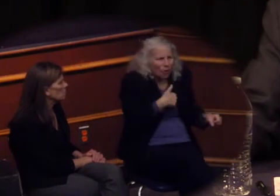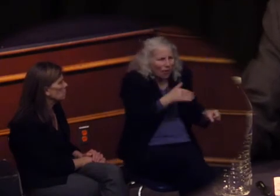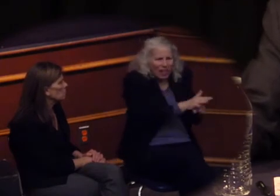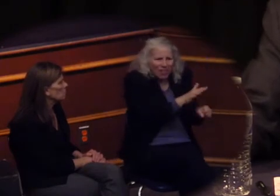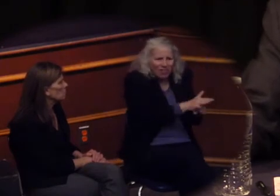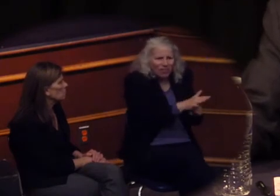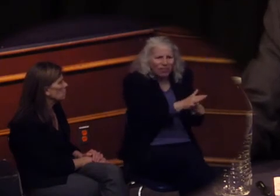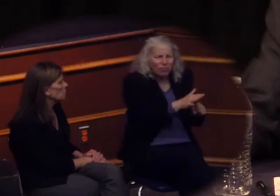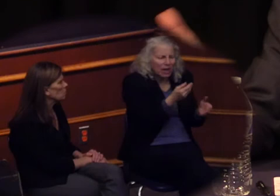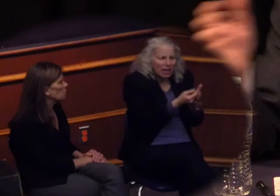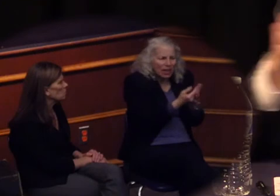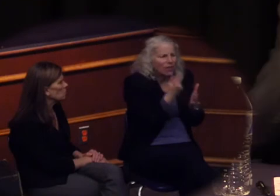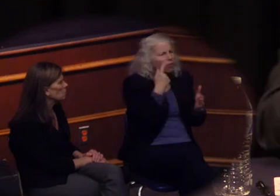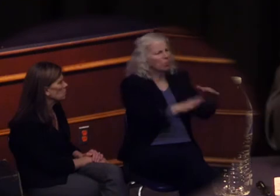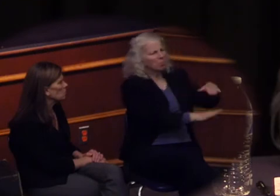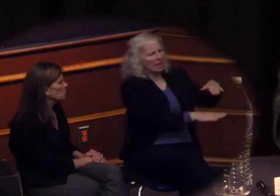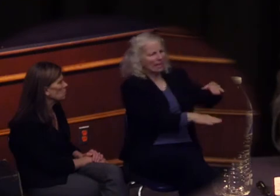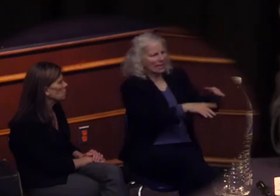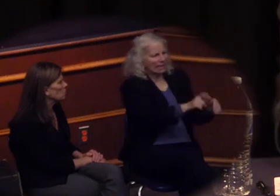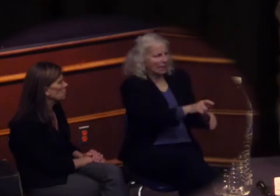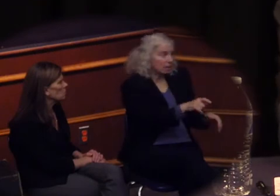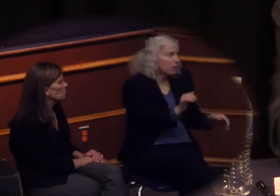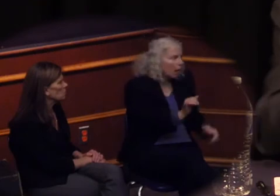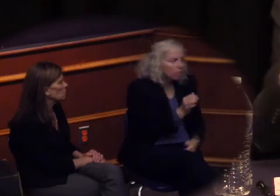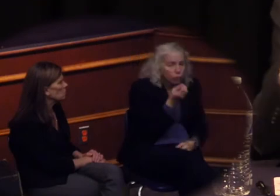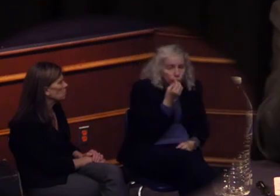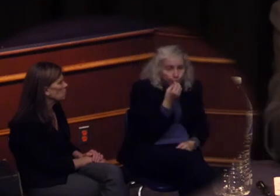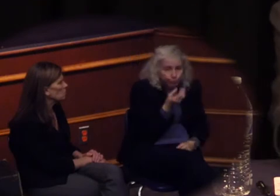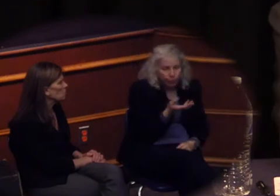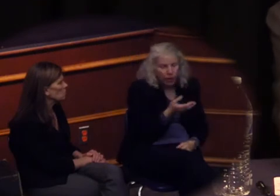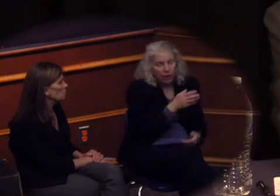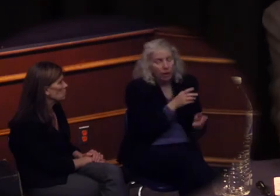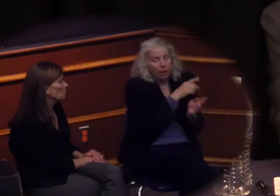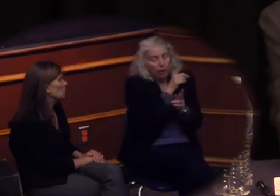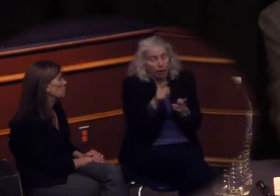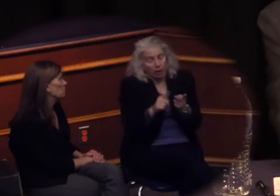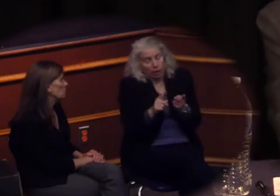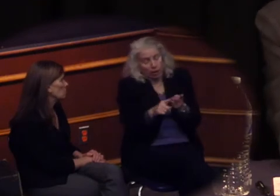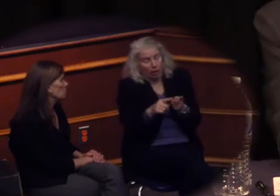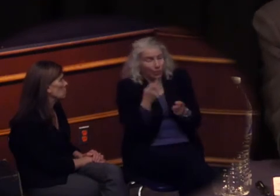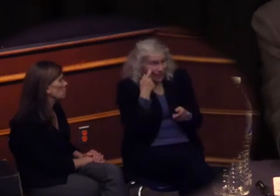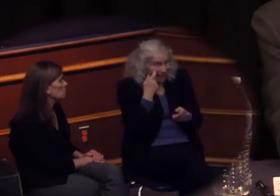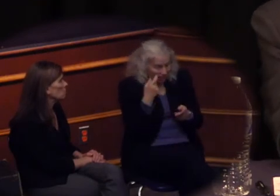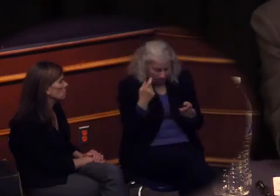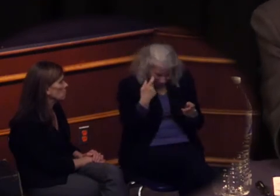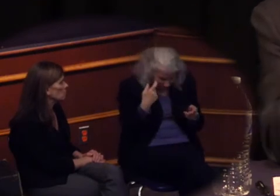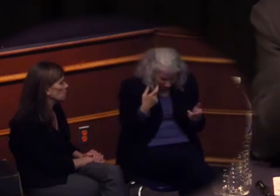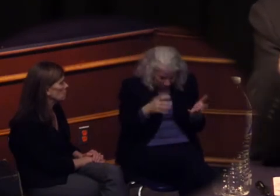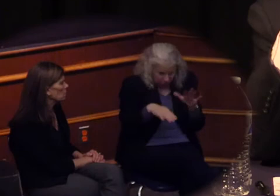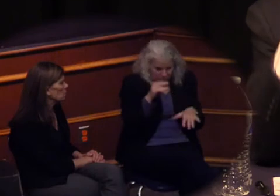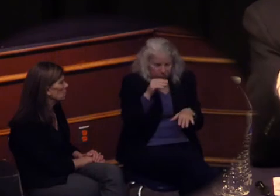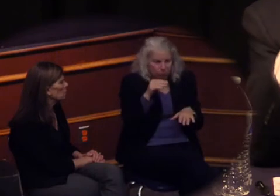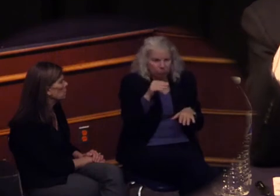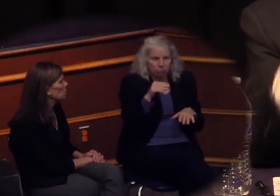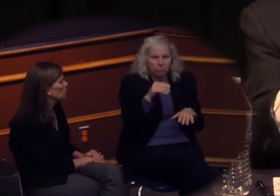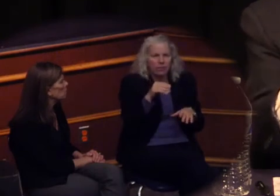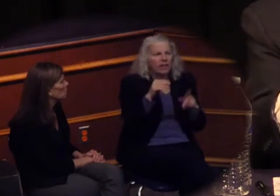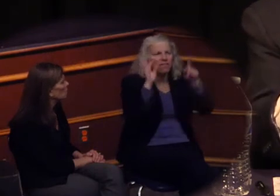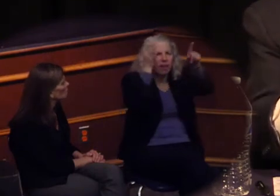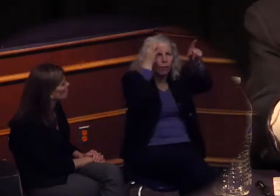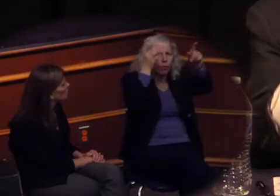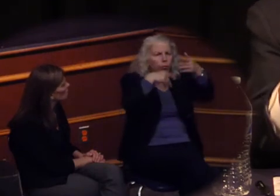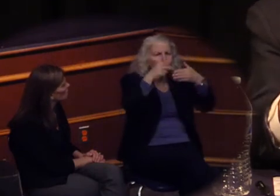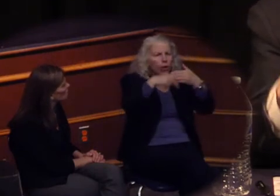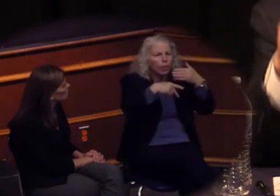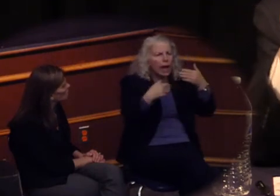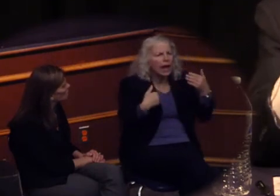food. The other thing, one other thing I've learned recently is that there's actually a federal program